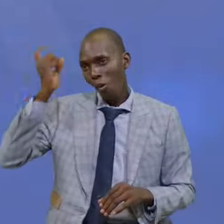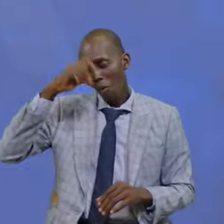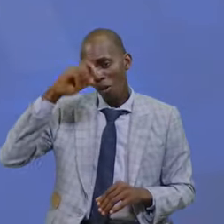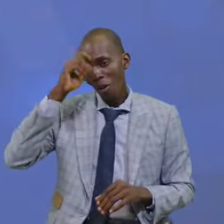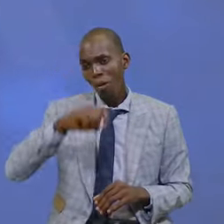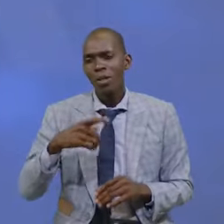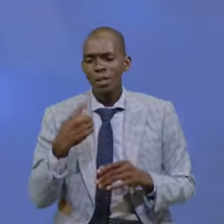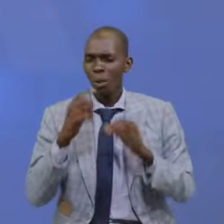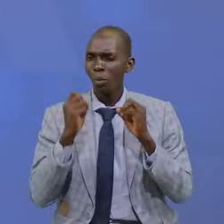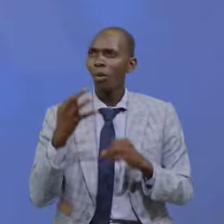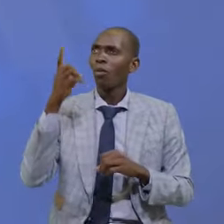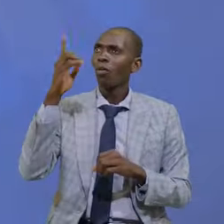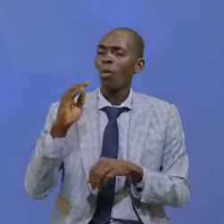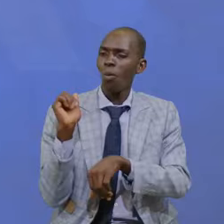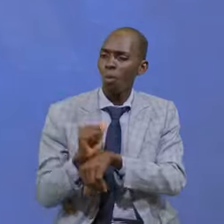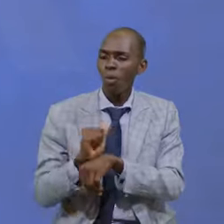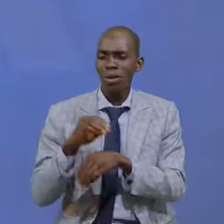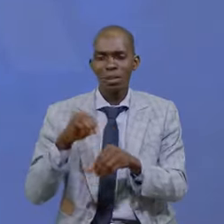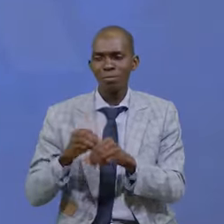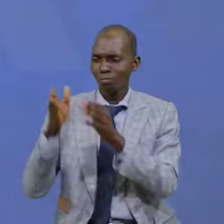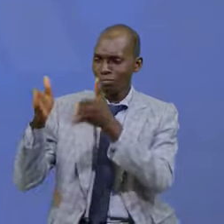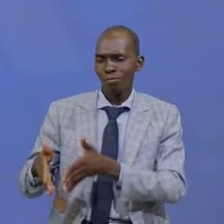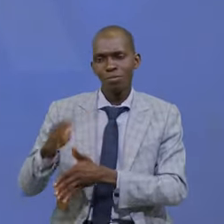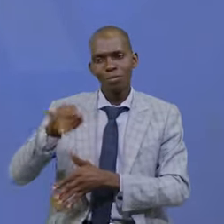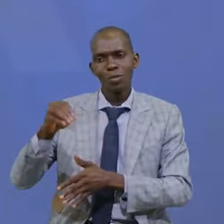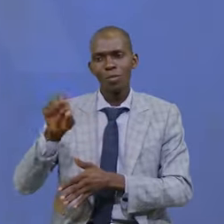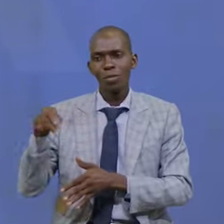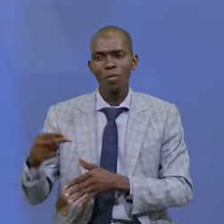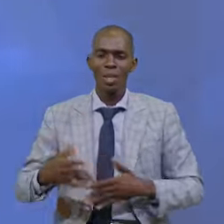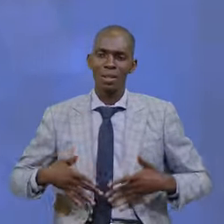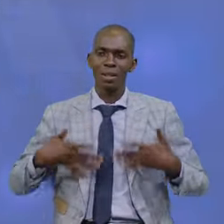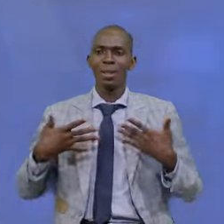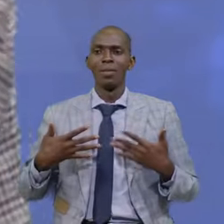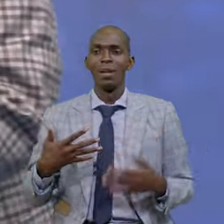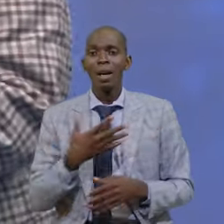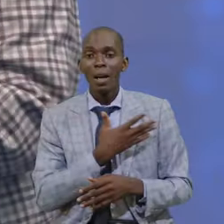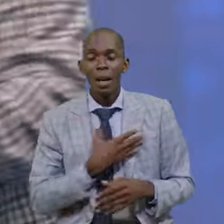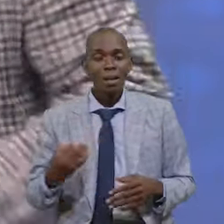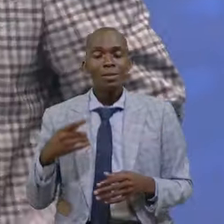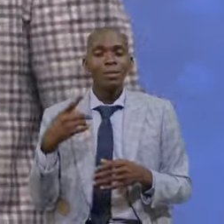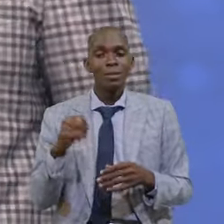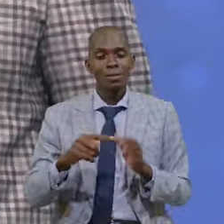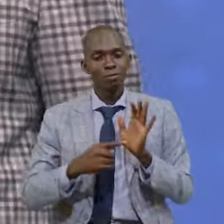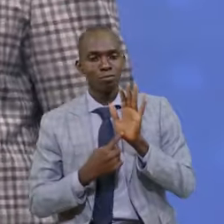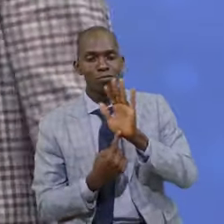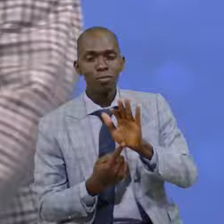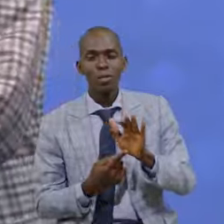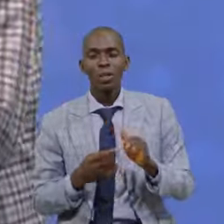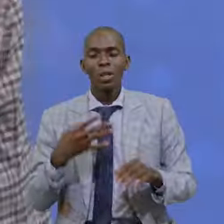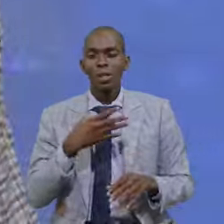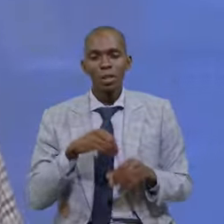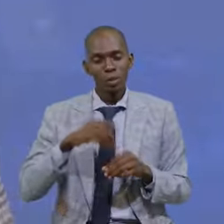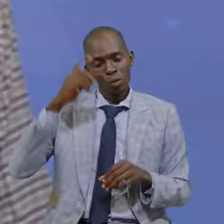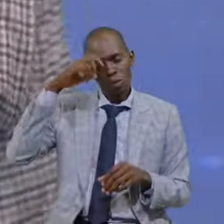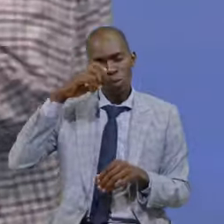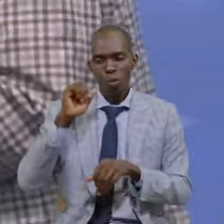his life with revelation and with wisdom. The power of the Lord came and worked in his